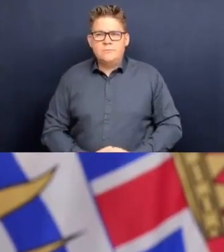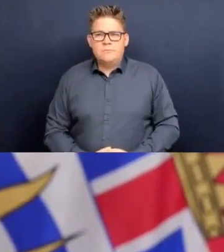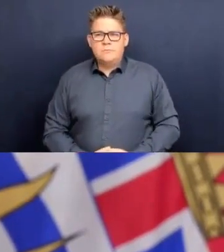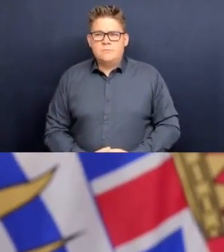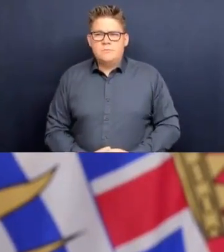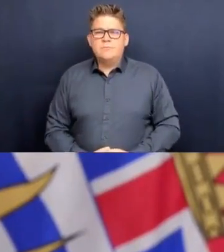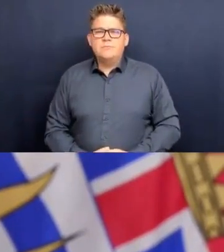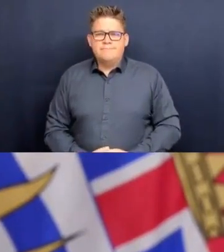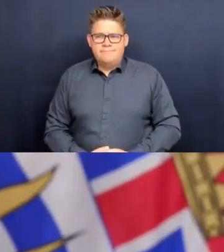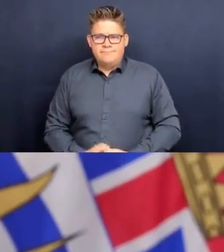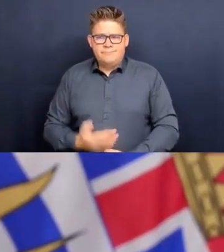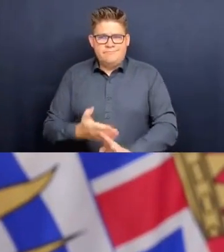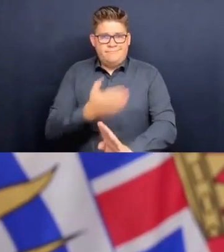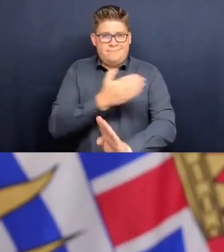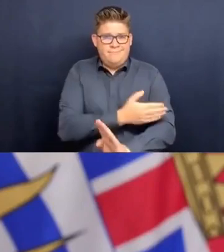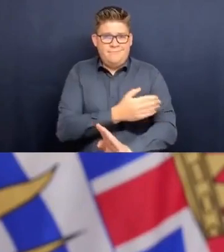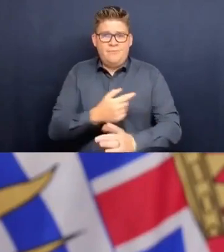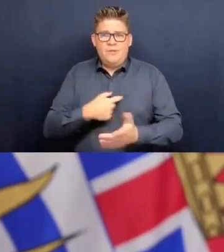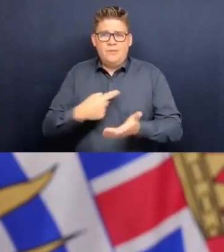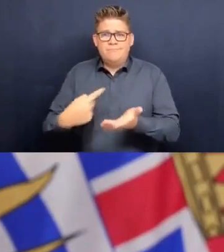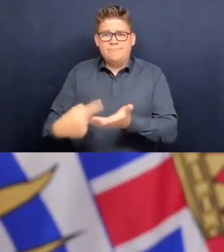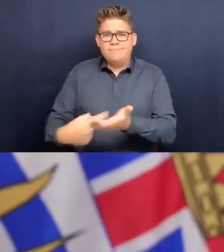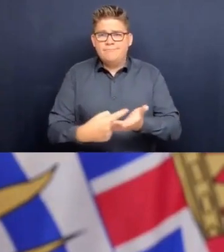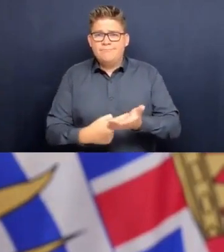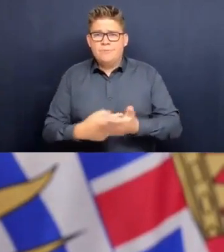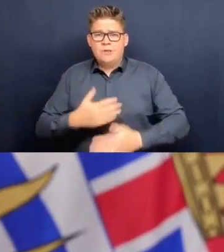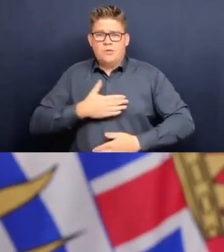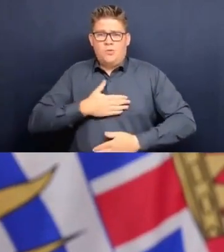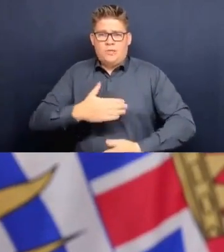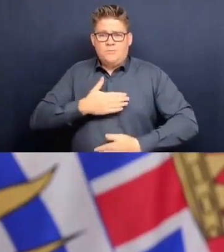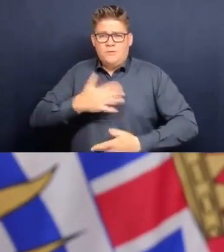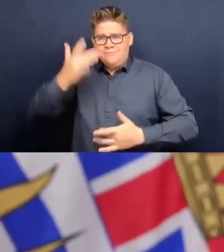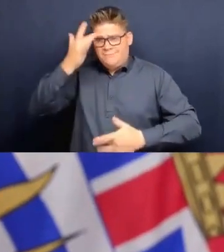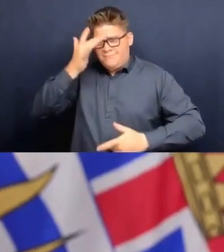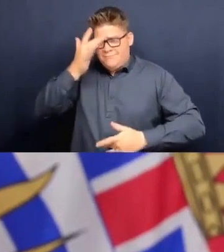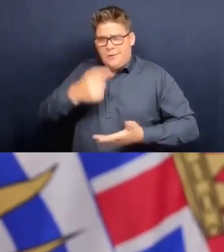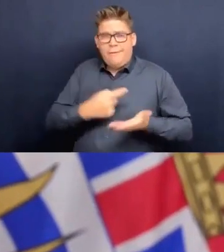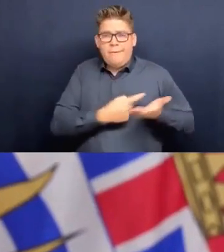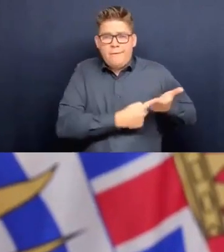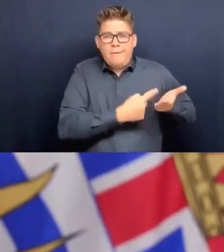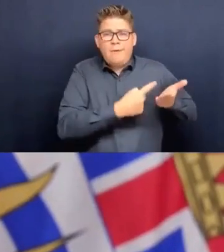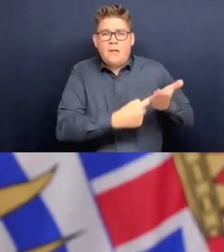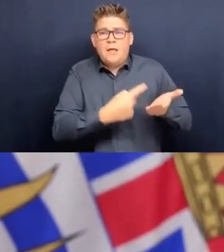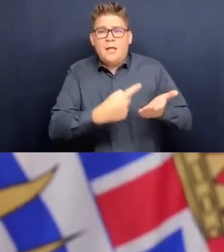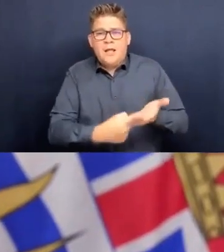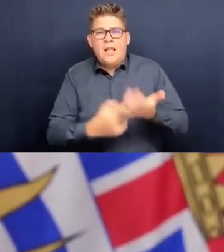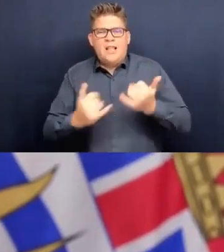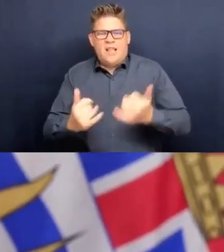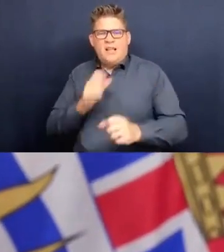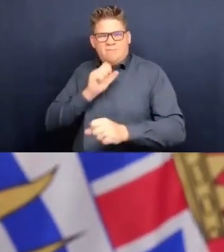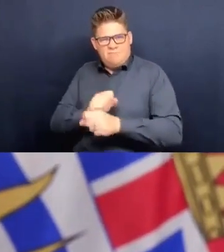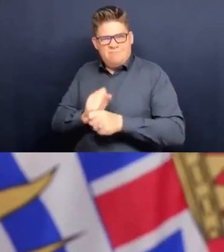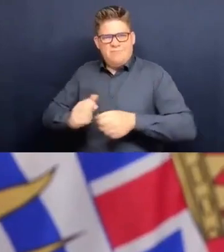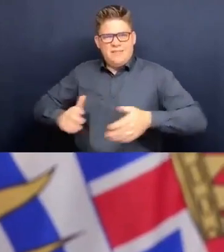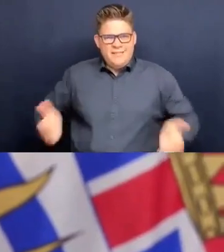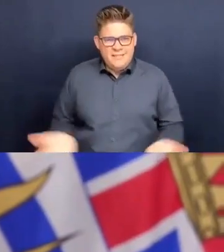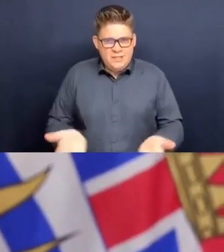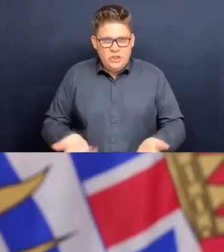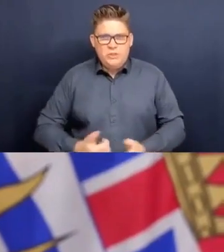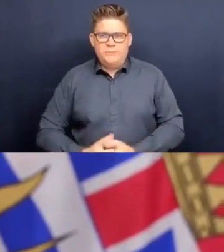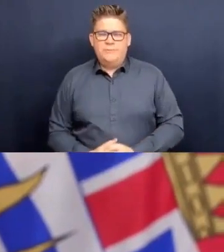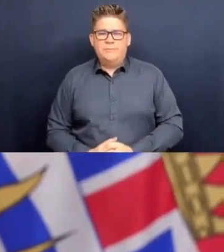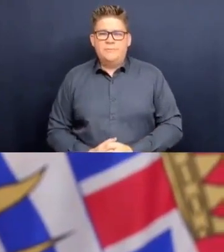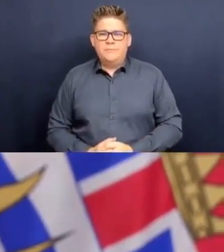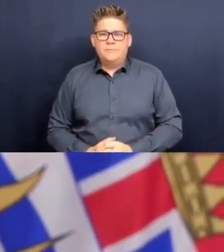that place, as expected, and the respiratory season is unfolding as we expected it would. But we are